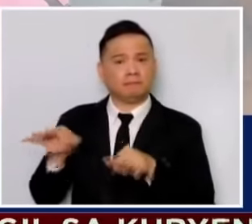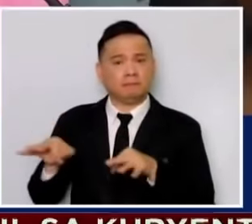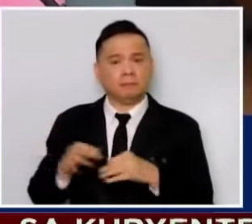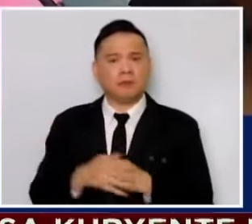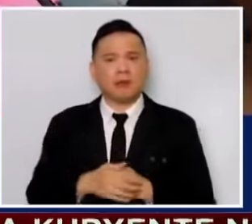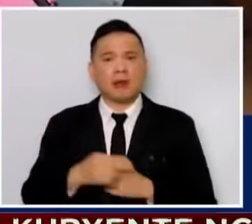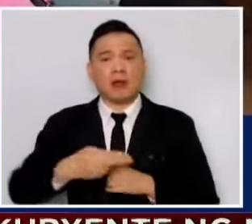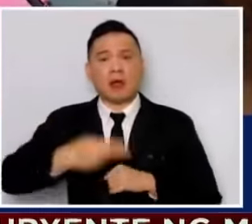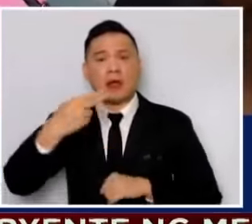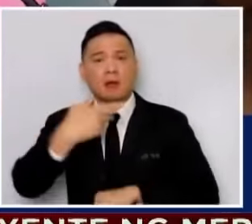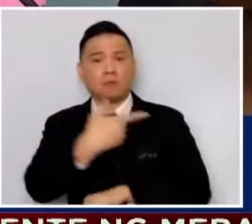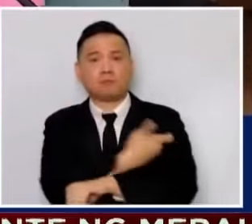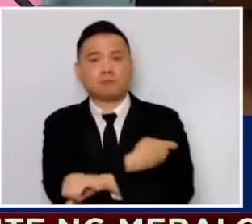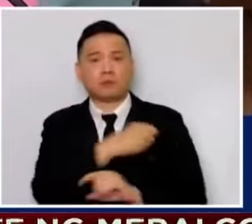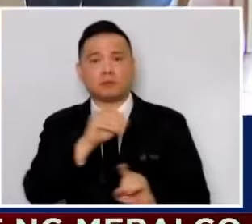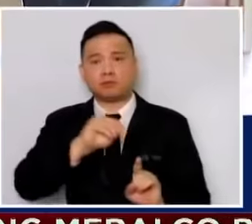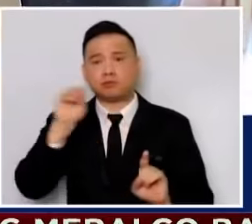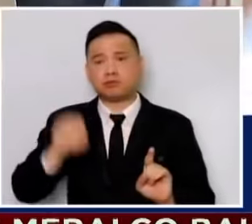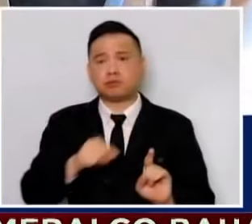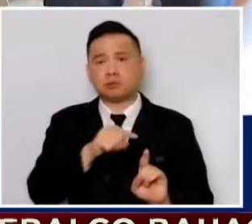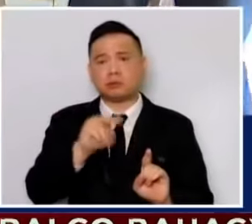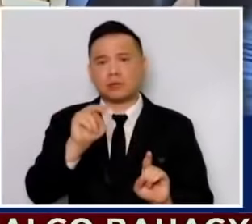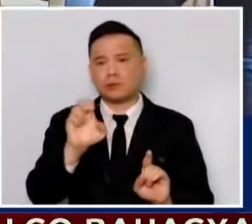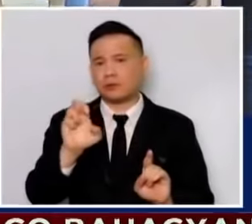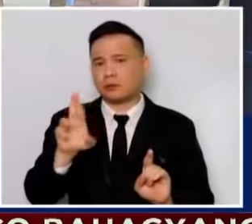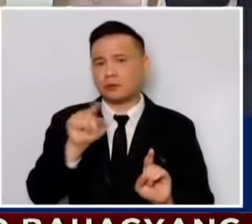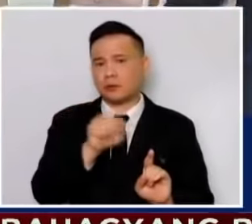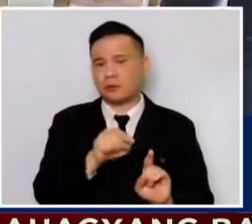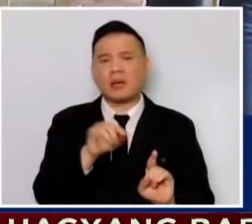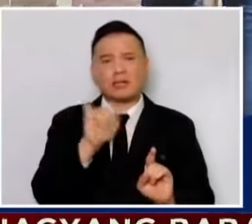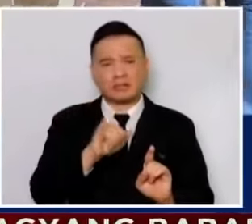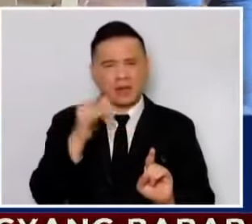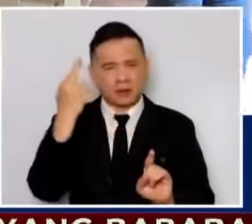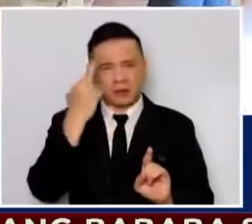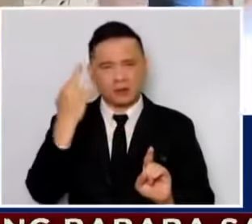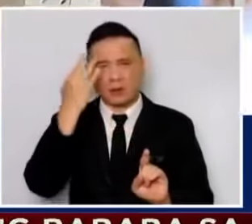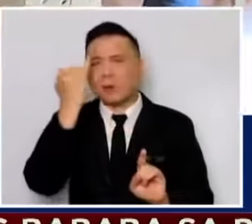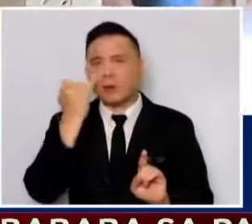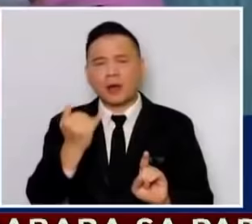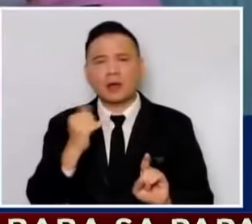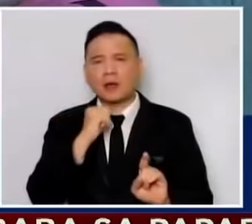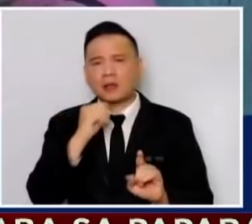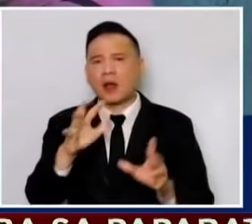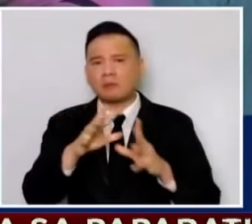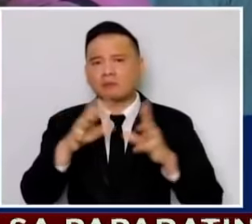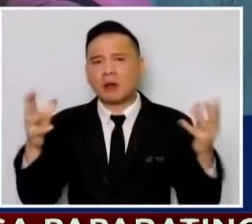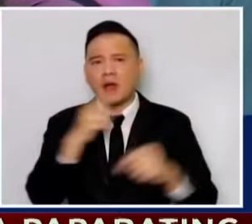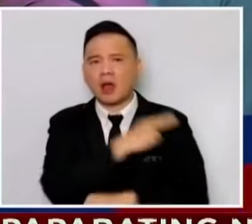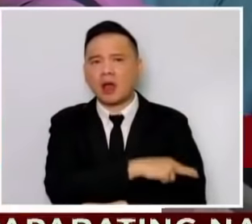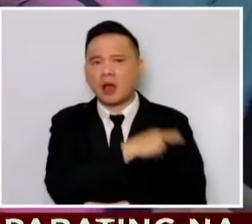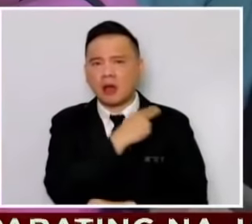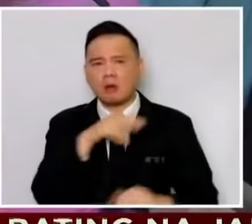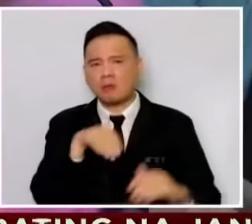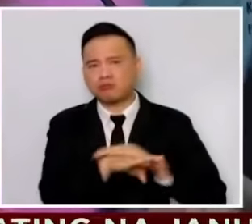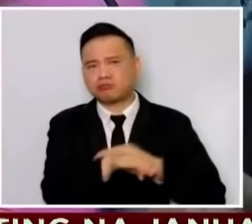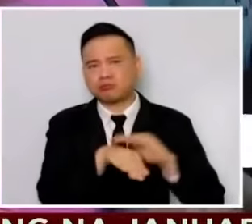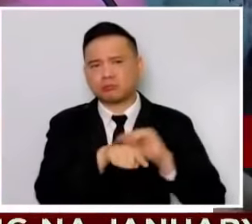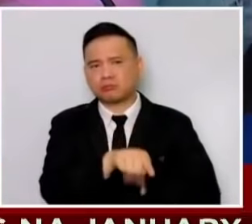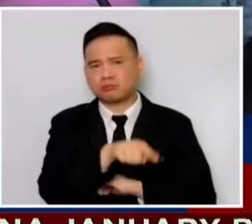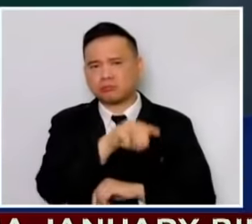rate sa NCR ang posibleng dahilan kung bakit hindi pa gaanong mataas ang hospitalization rate sa Metro Manila. So we're